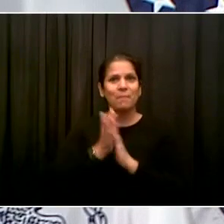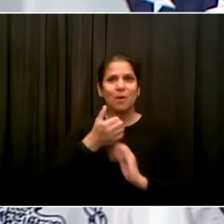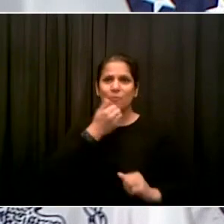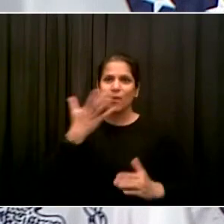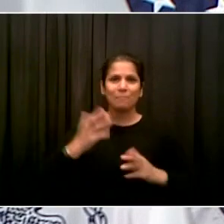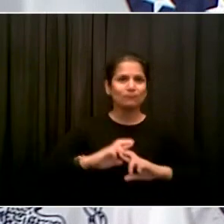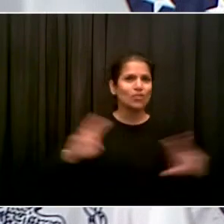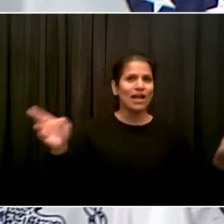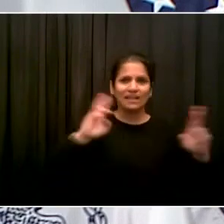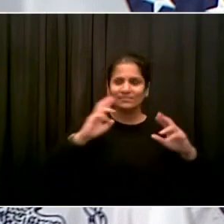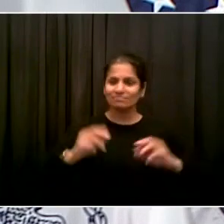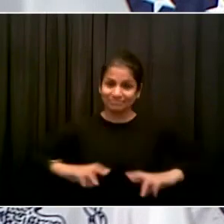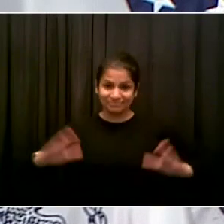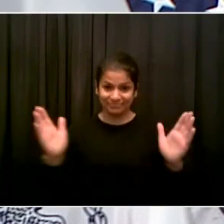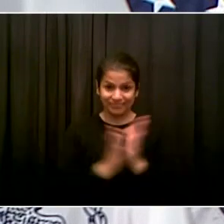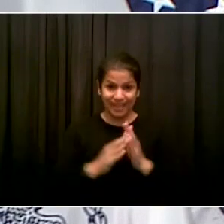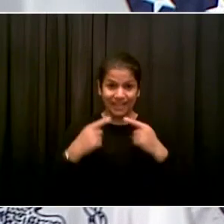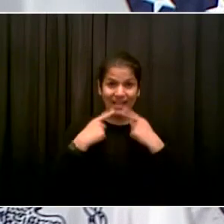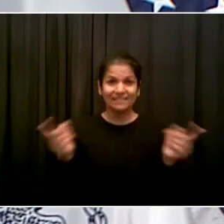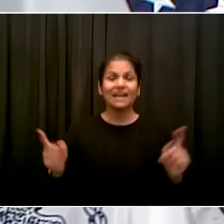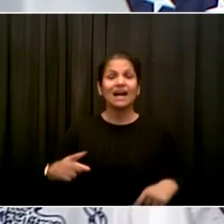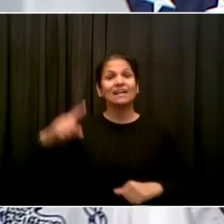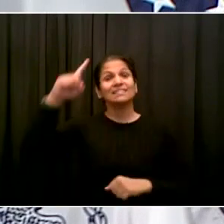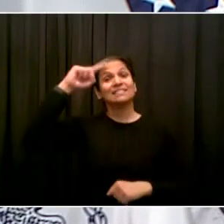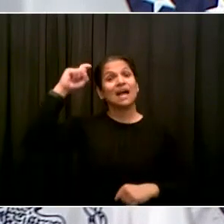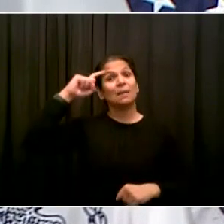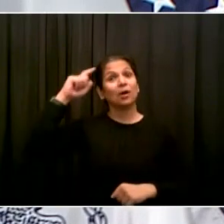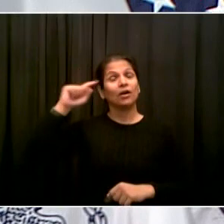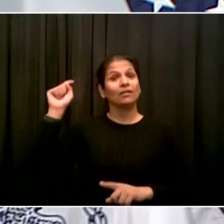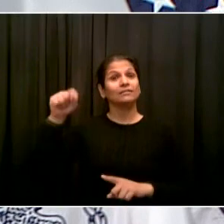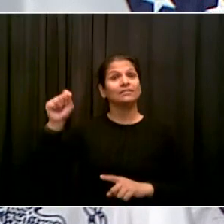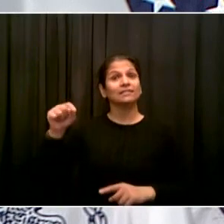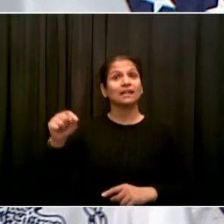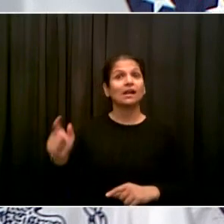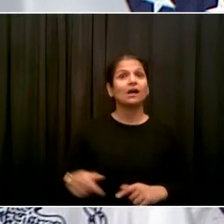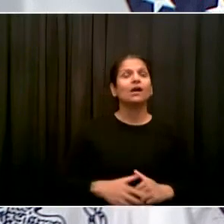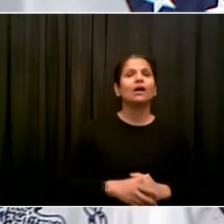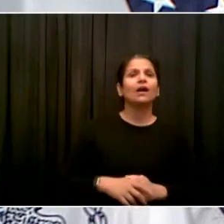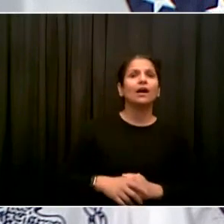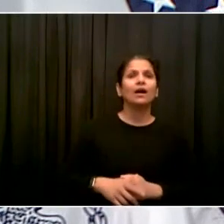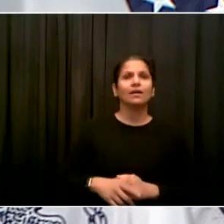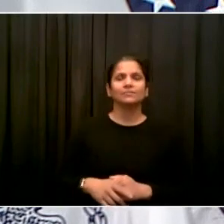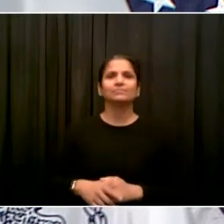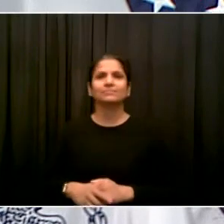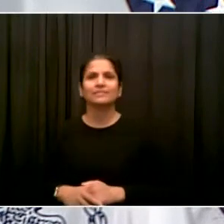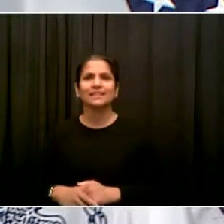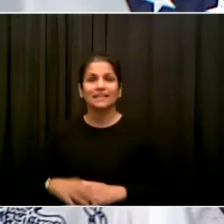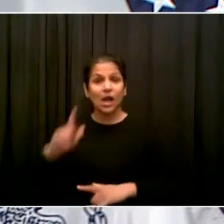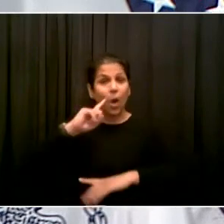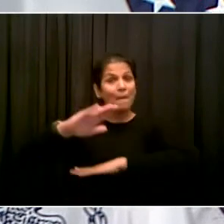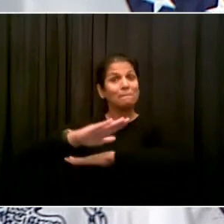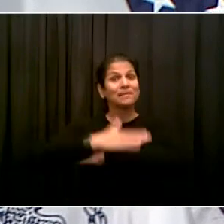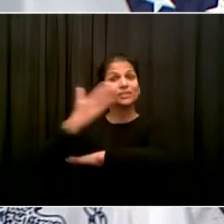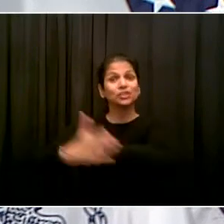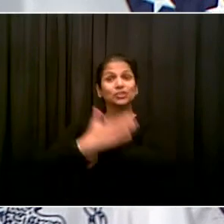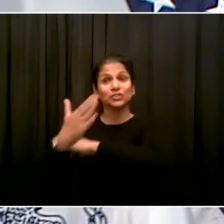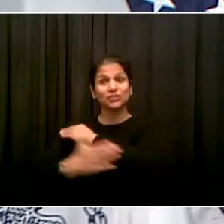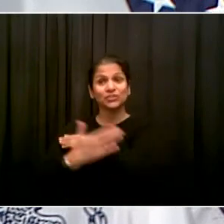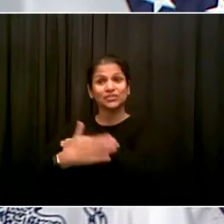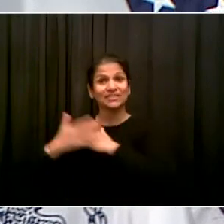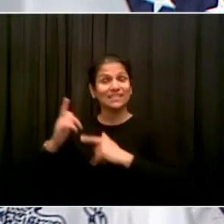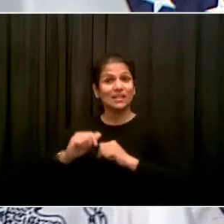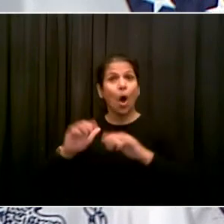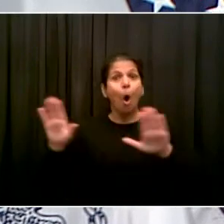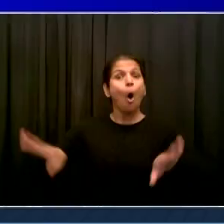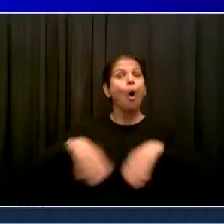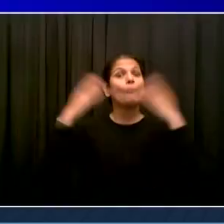summer, all 8 New York City public beaches will be open and will be open on time on Memorial